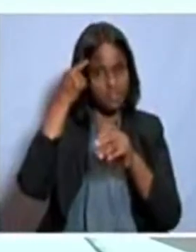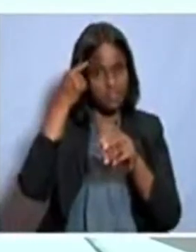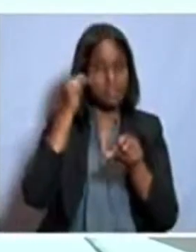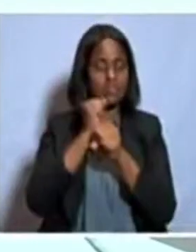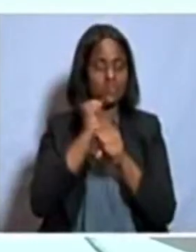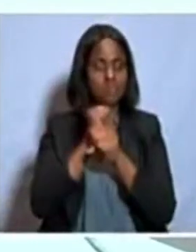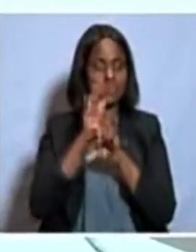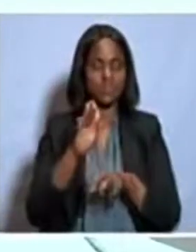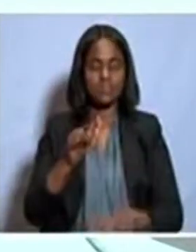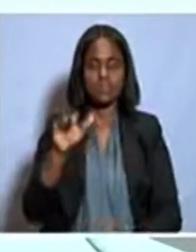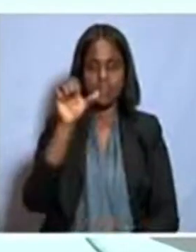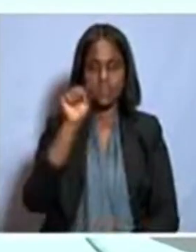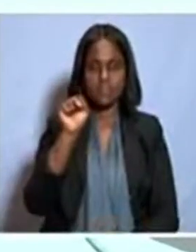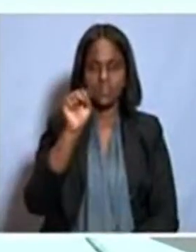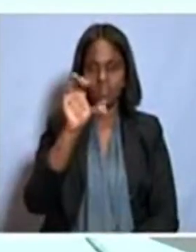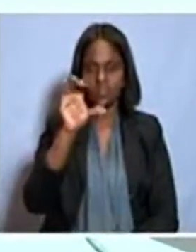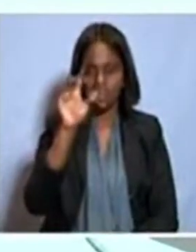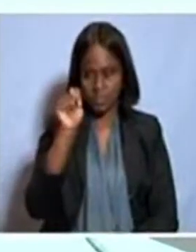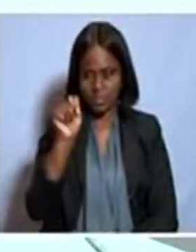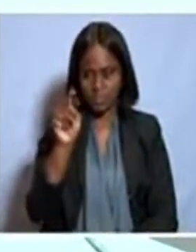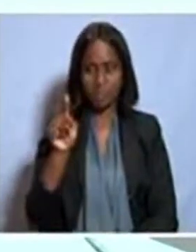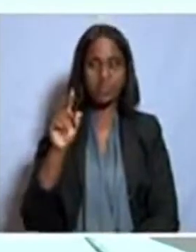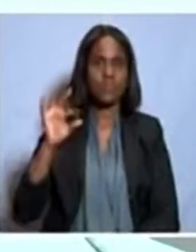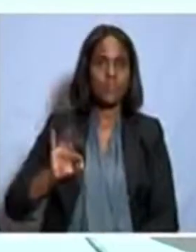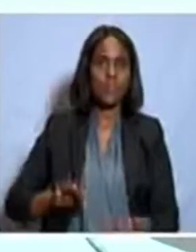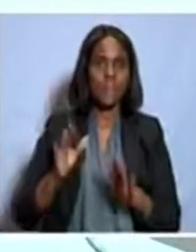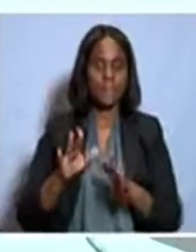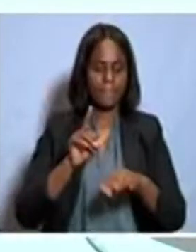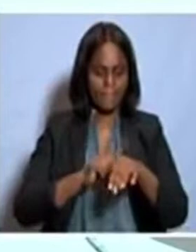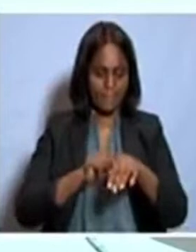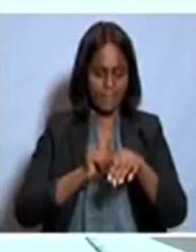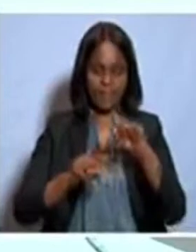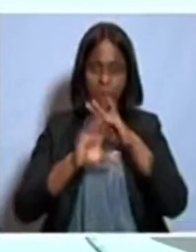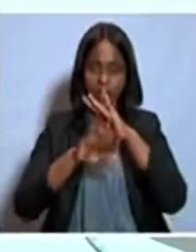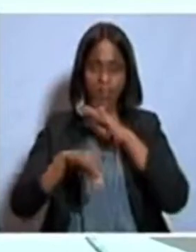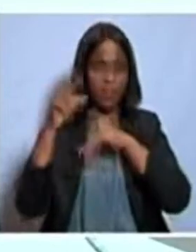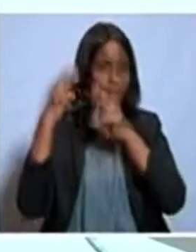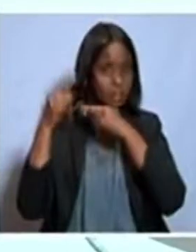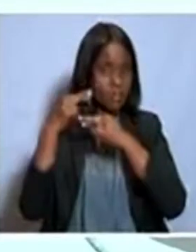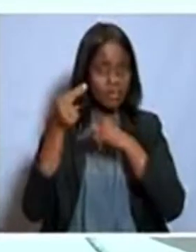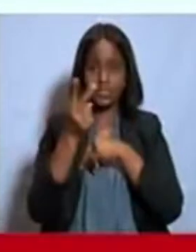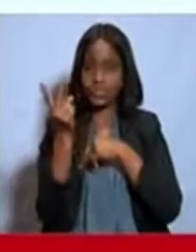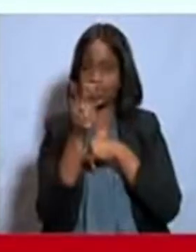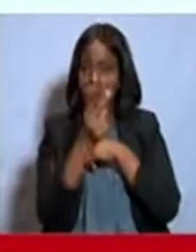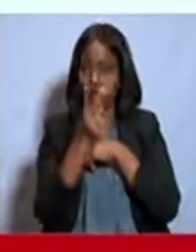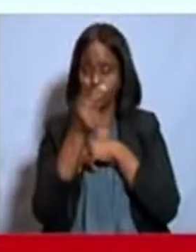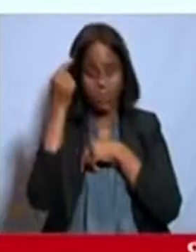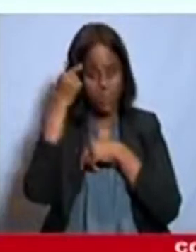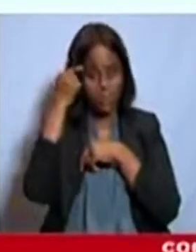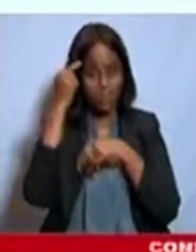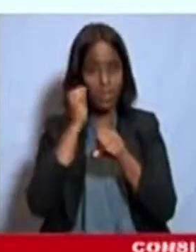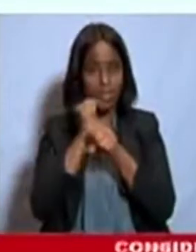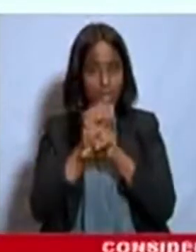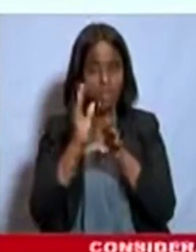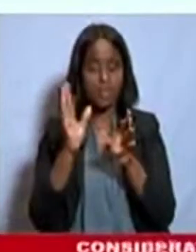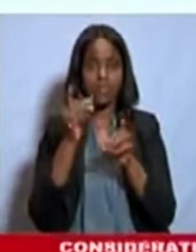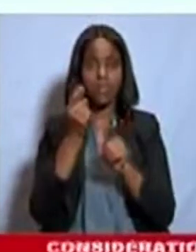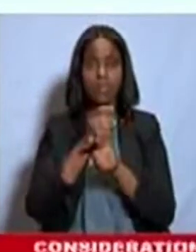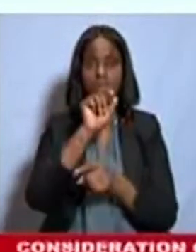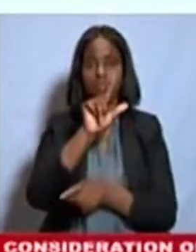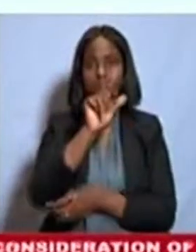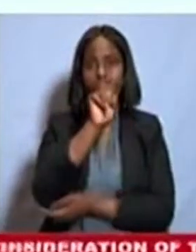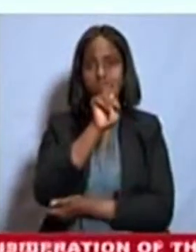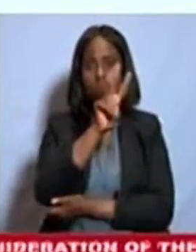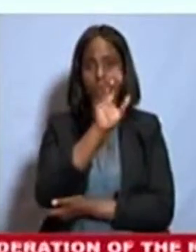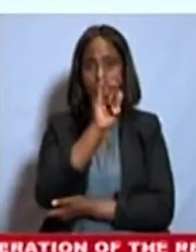as SCT beneficiary. During the period under review, 2 civil servants from Luwingu district were